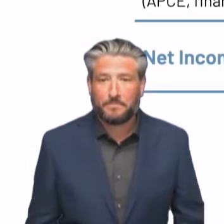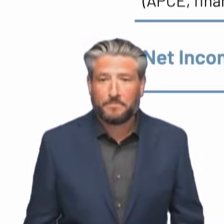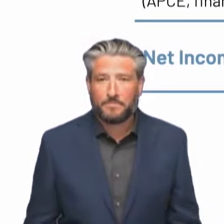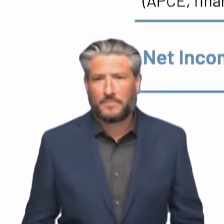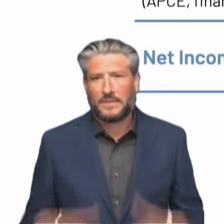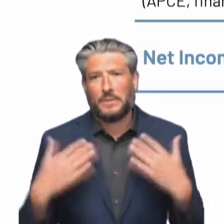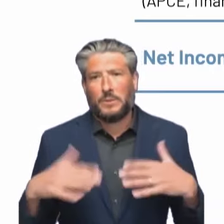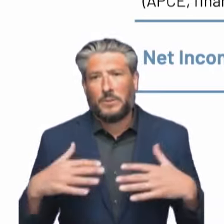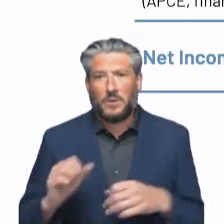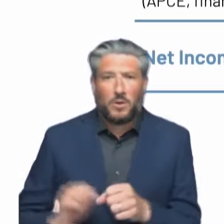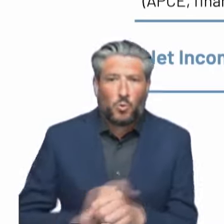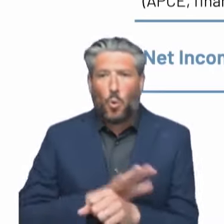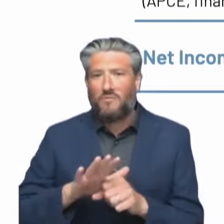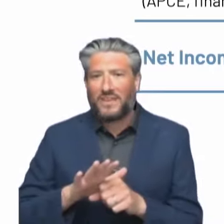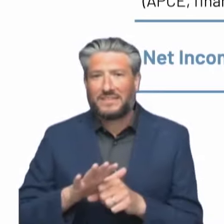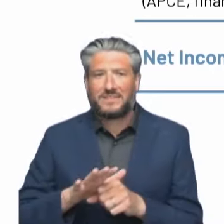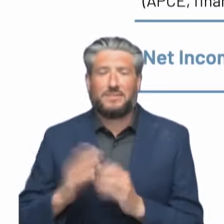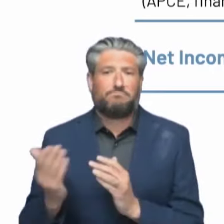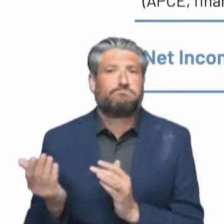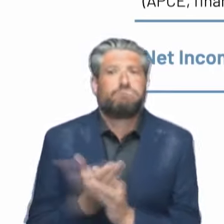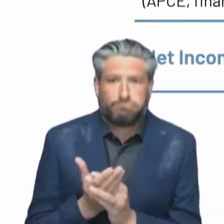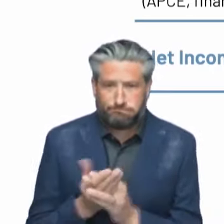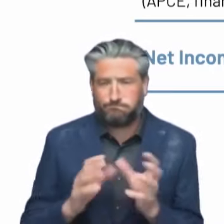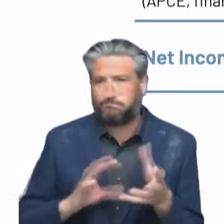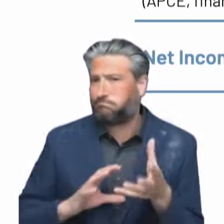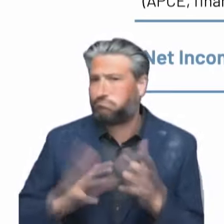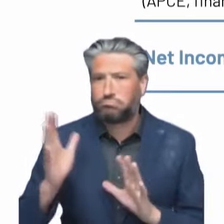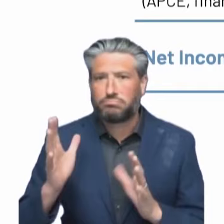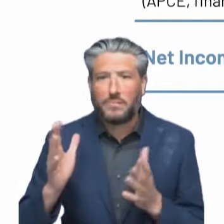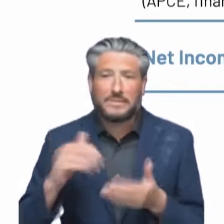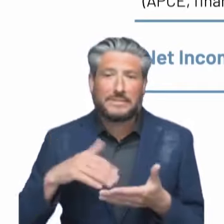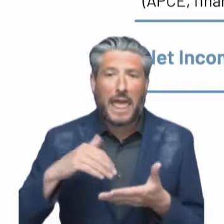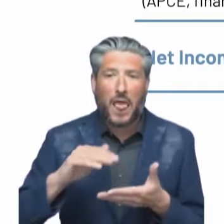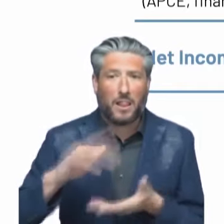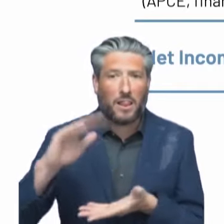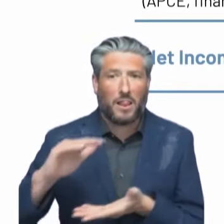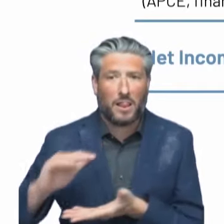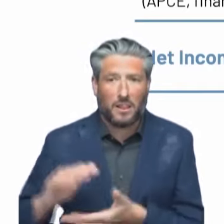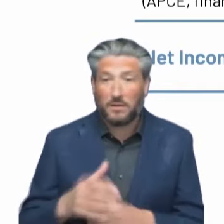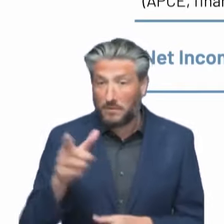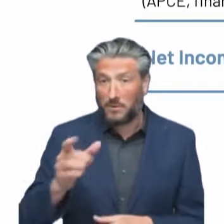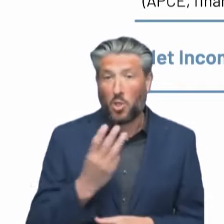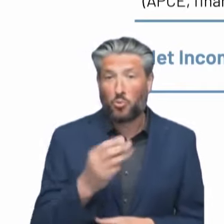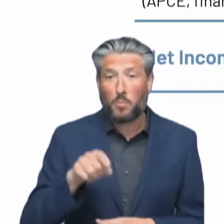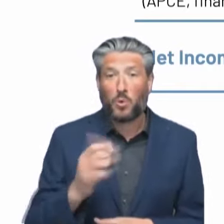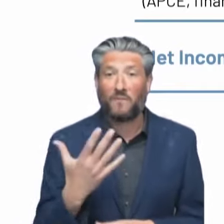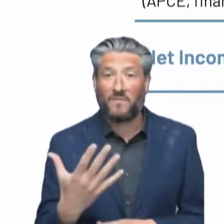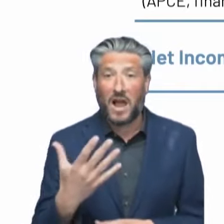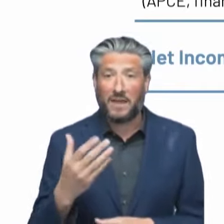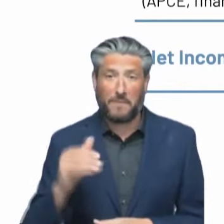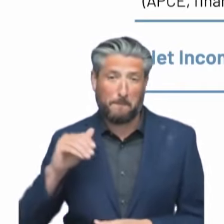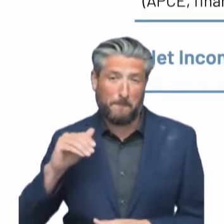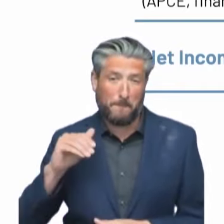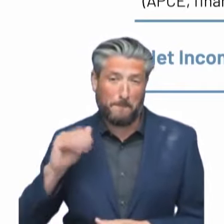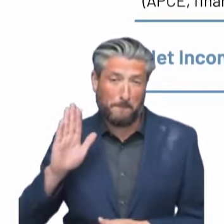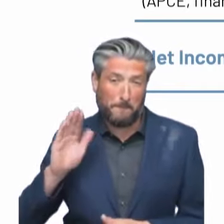43.5 billion euros, down 21.7% for the year, and 8.9%